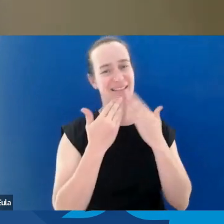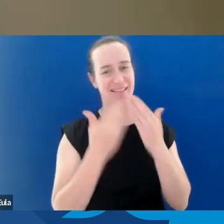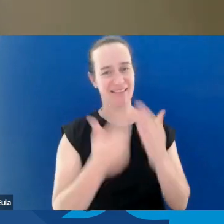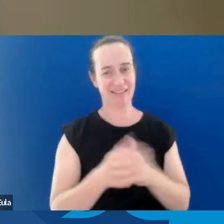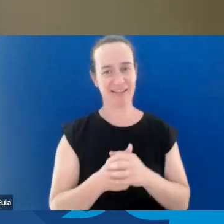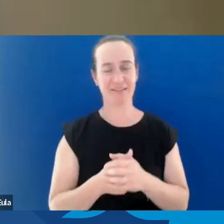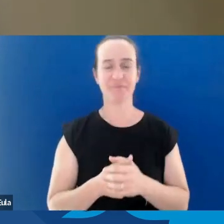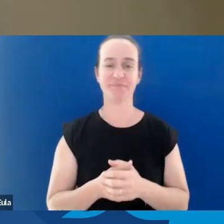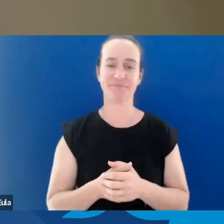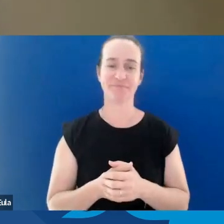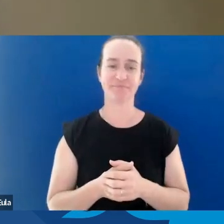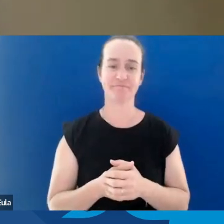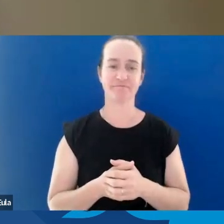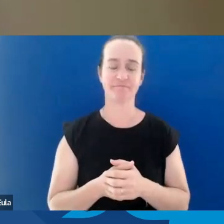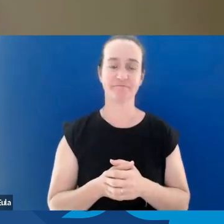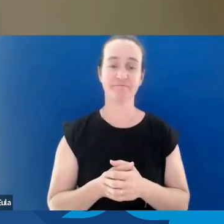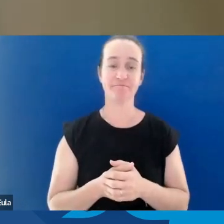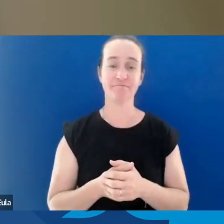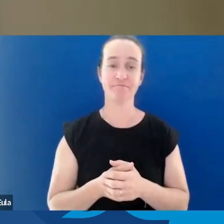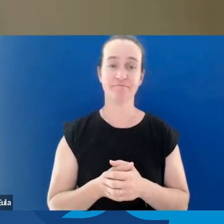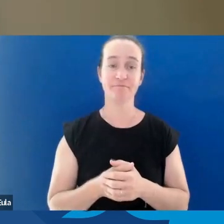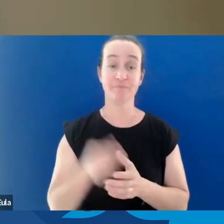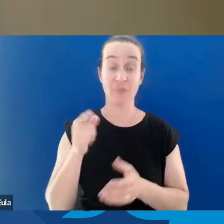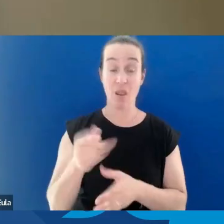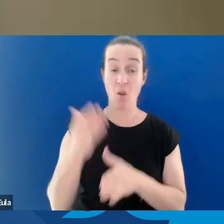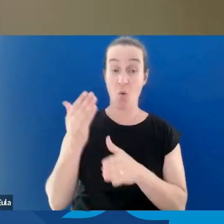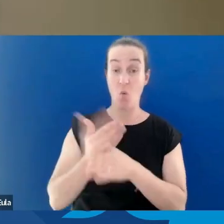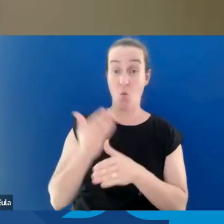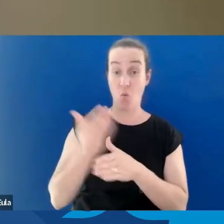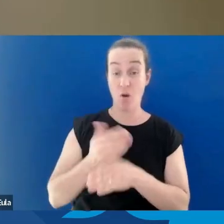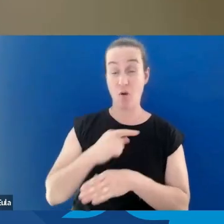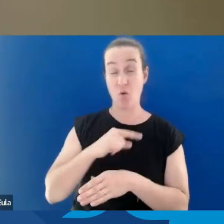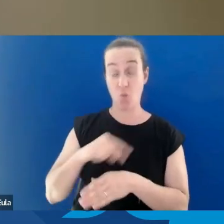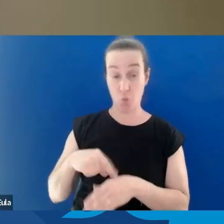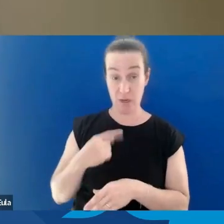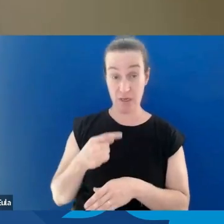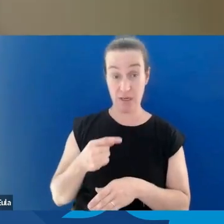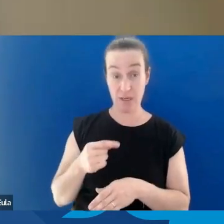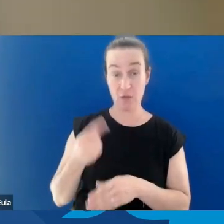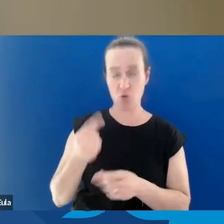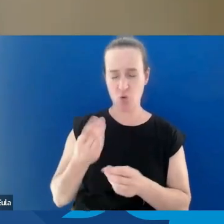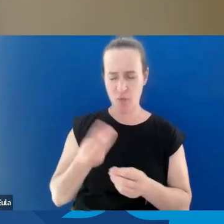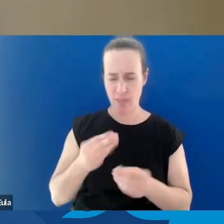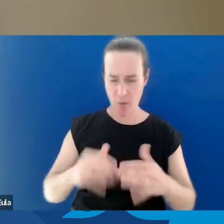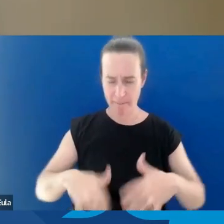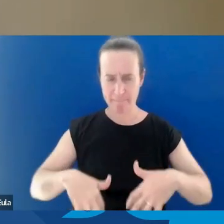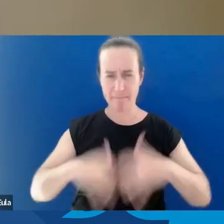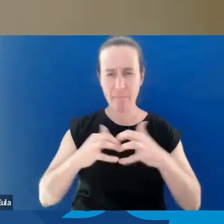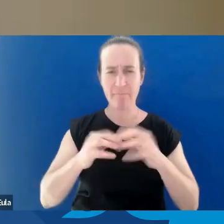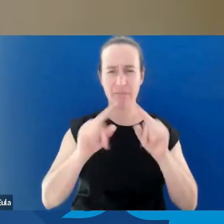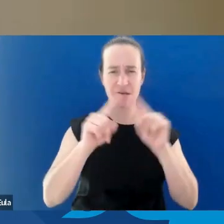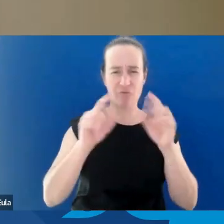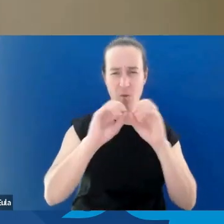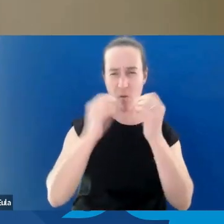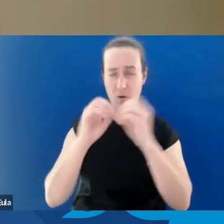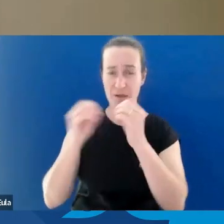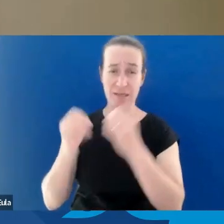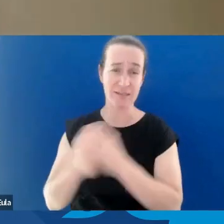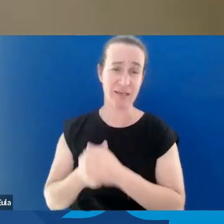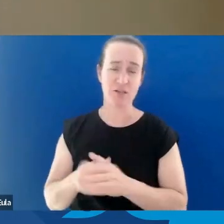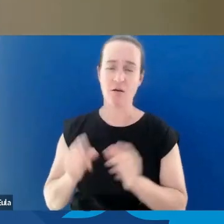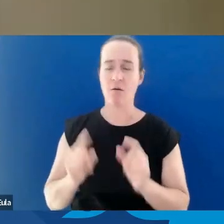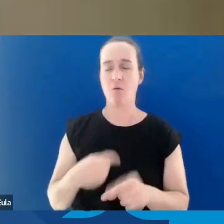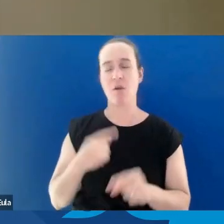just to say that the work that we have managed to do with our implementing organizations could not have been